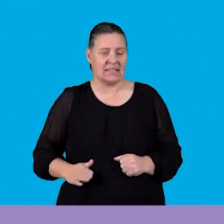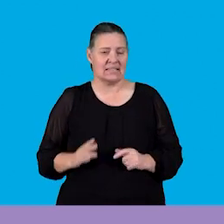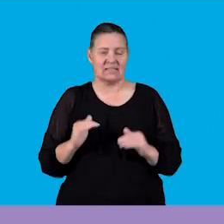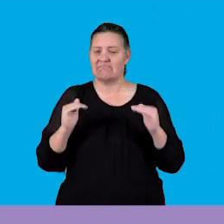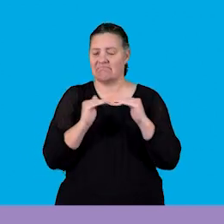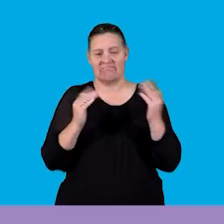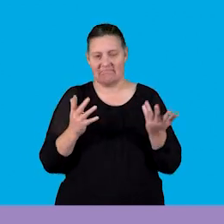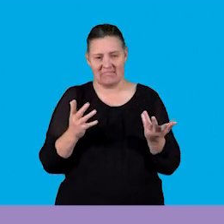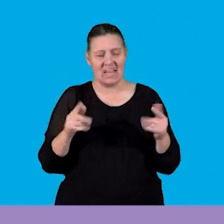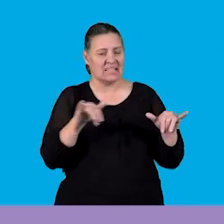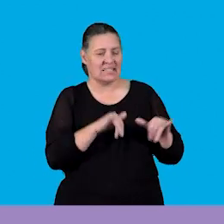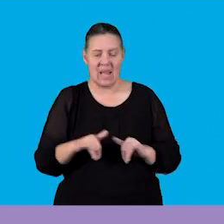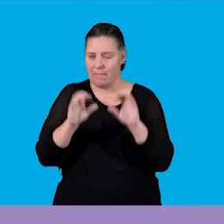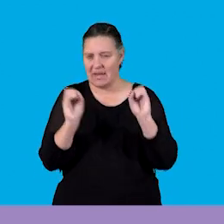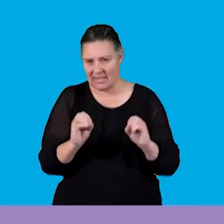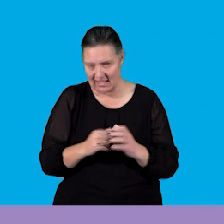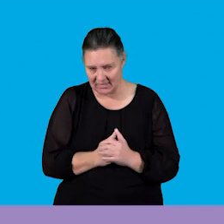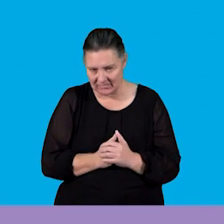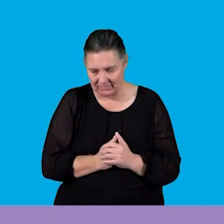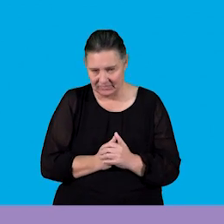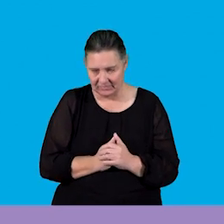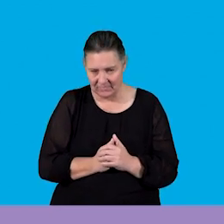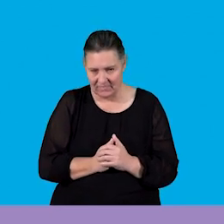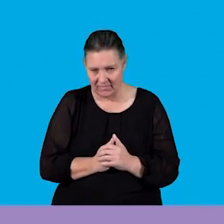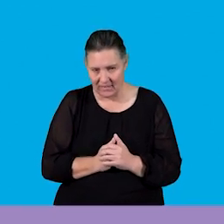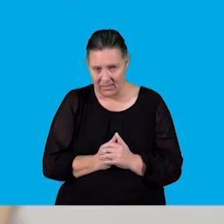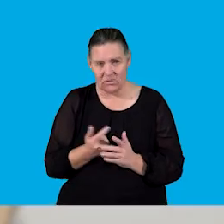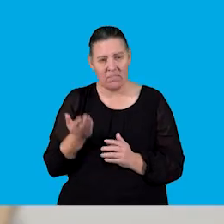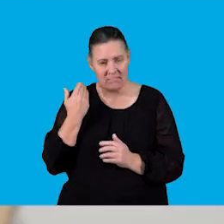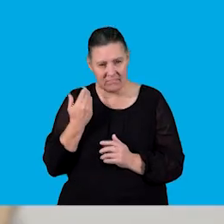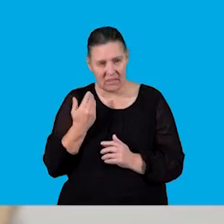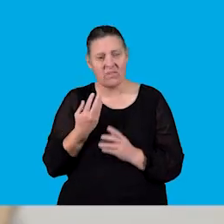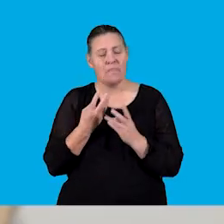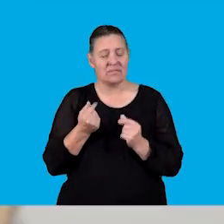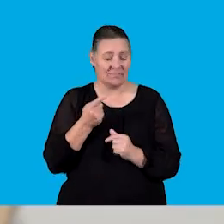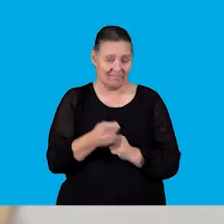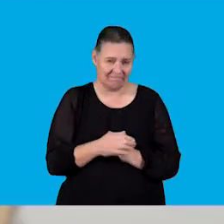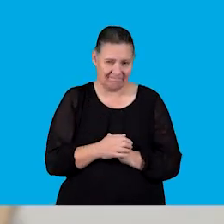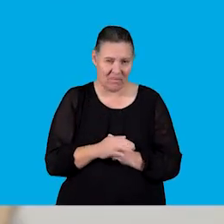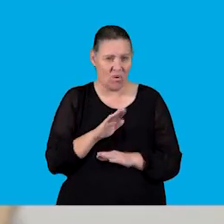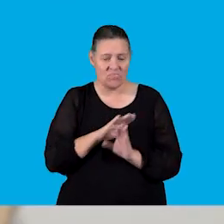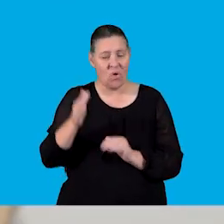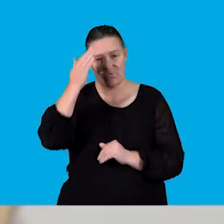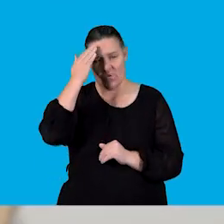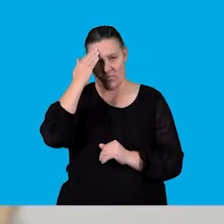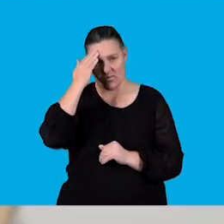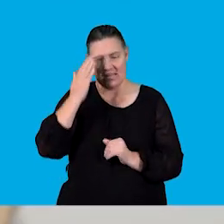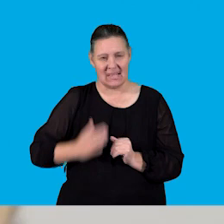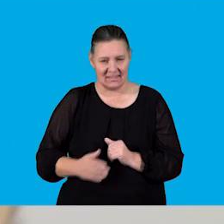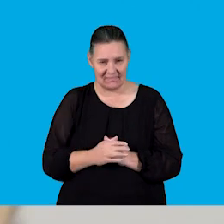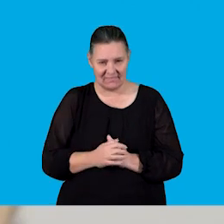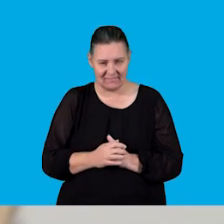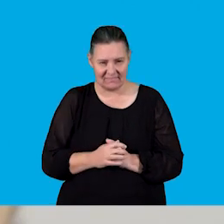are equal, which means that we need to use other methods that we have previously learned to solve for missing or